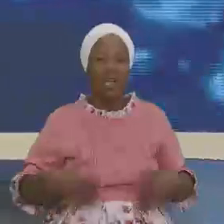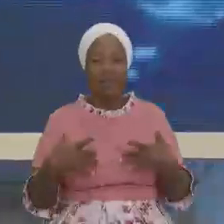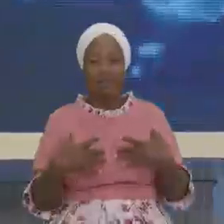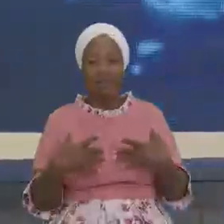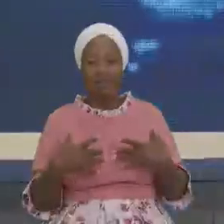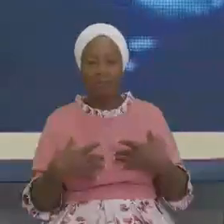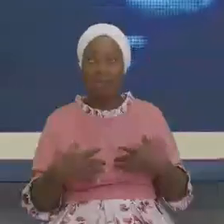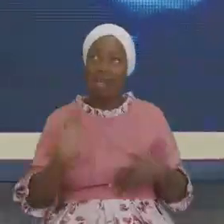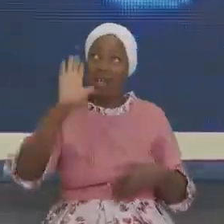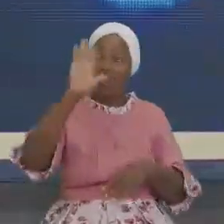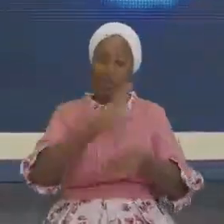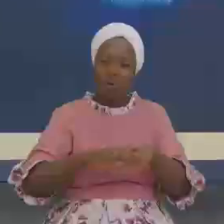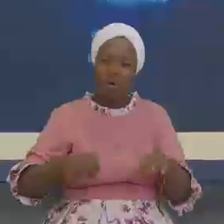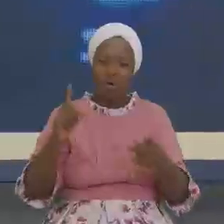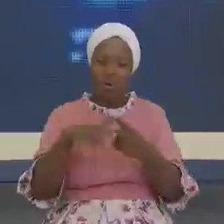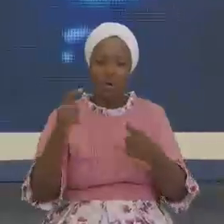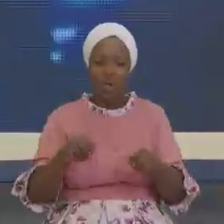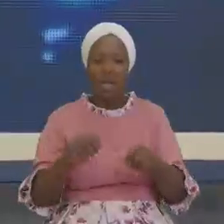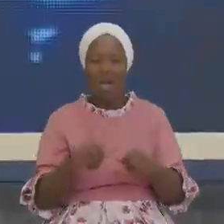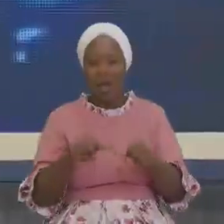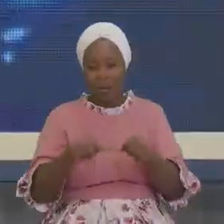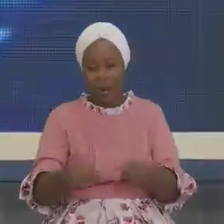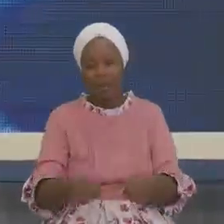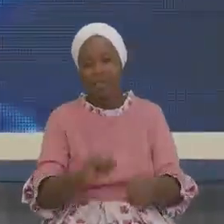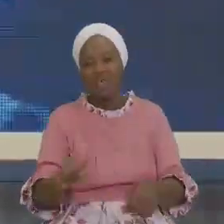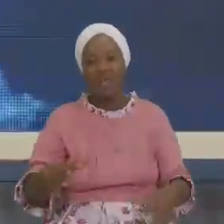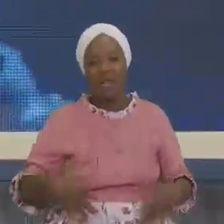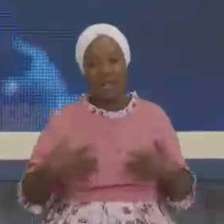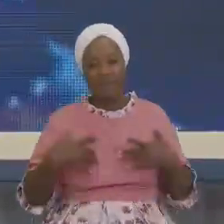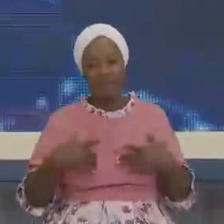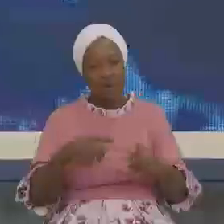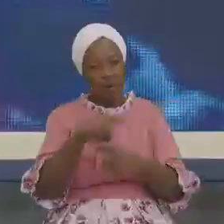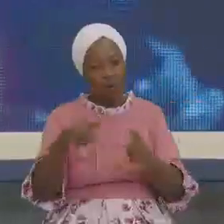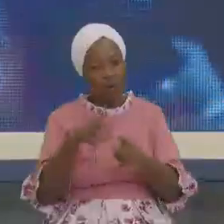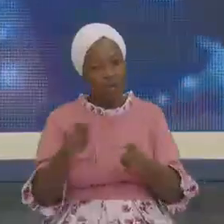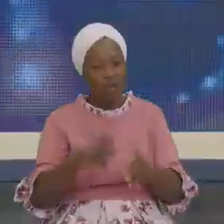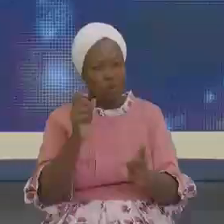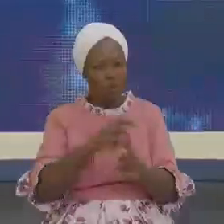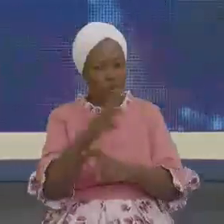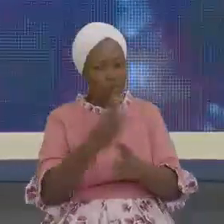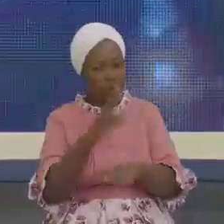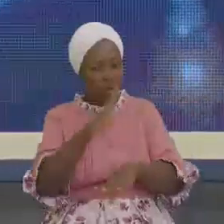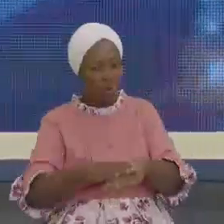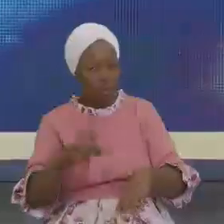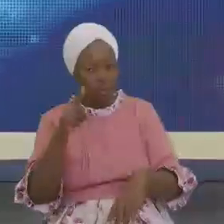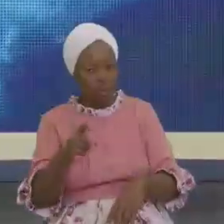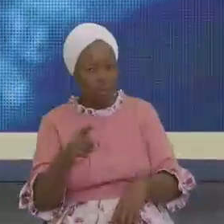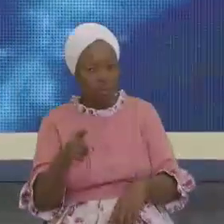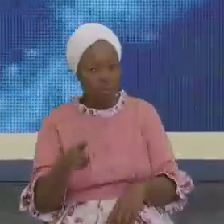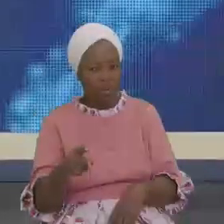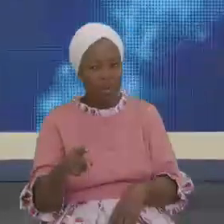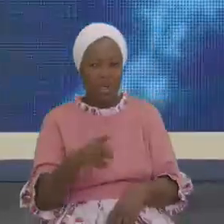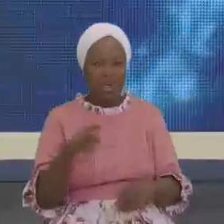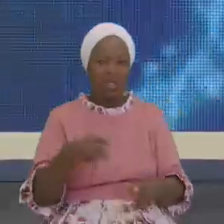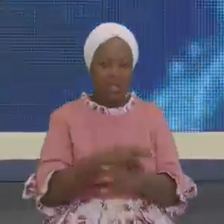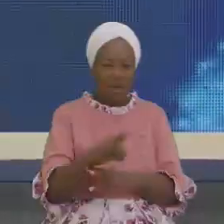When the world calls you, they call you into trouble. When Satan calls